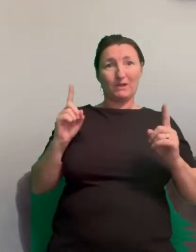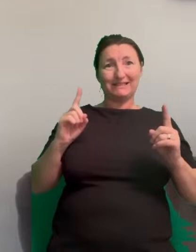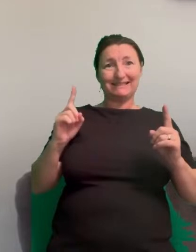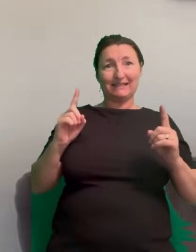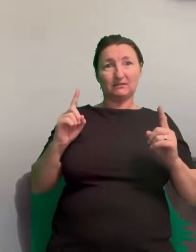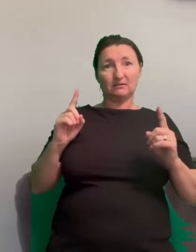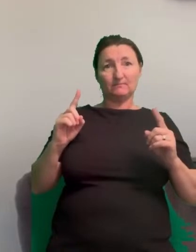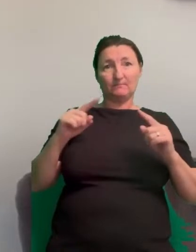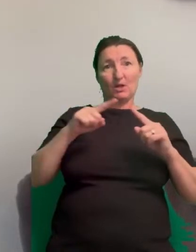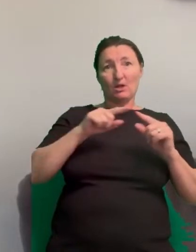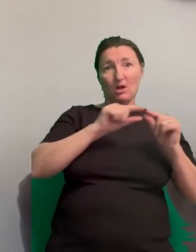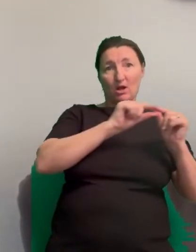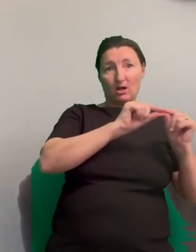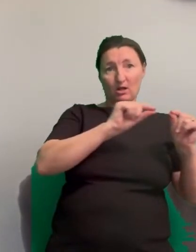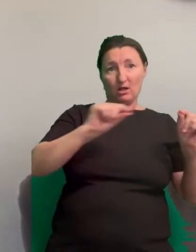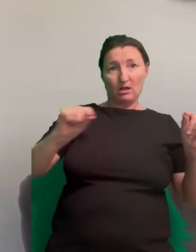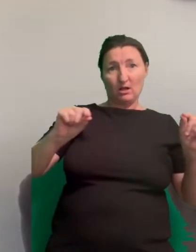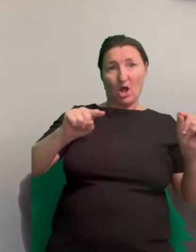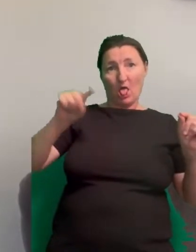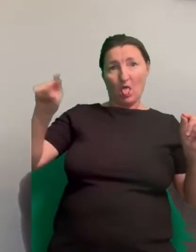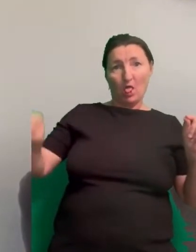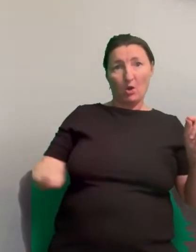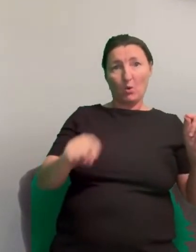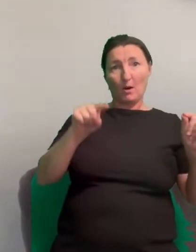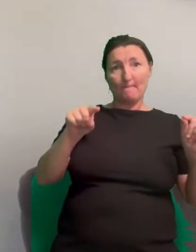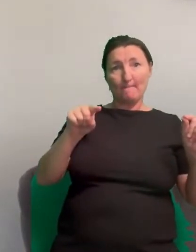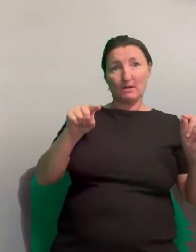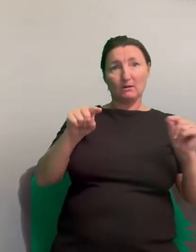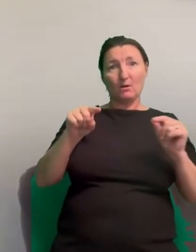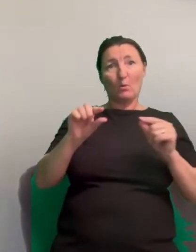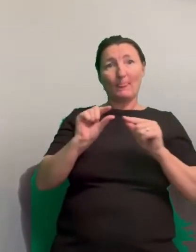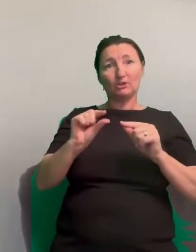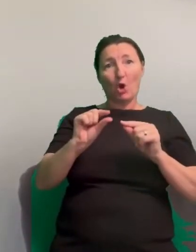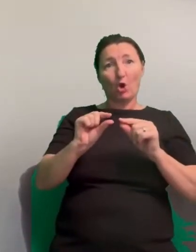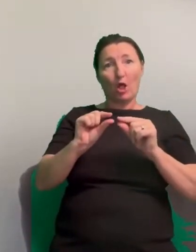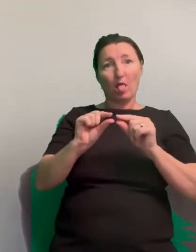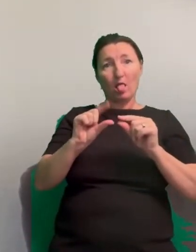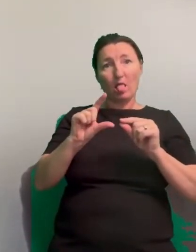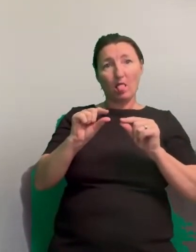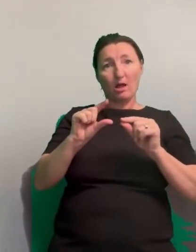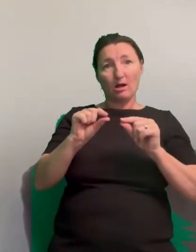a toggle off a coat, actually with a